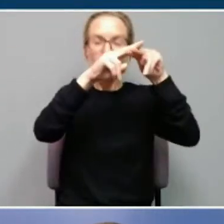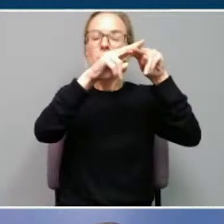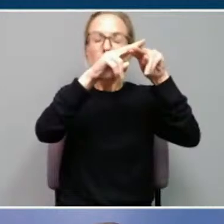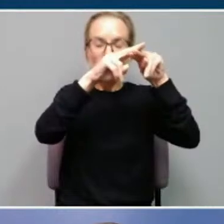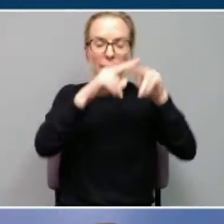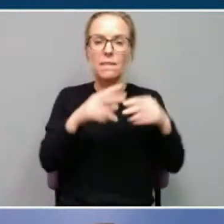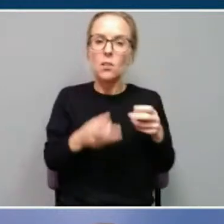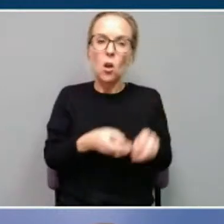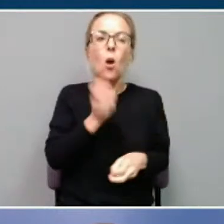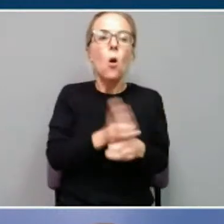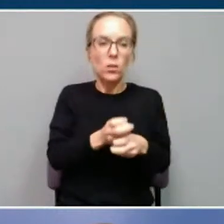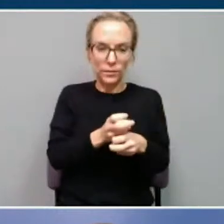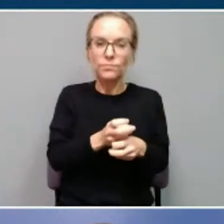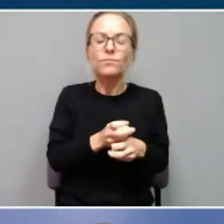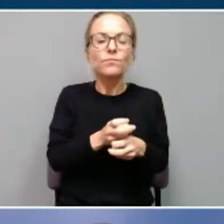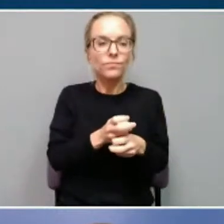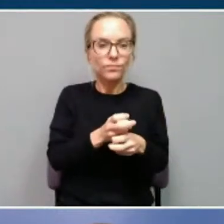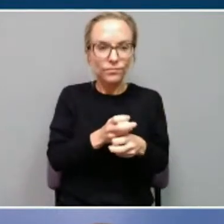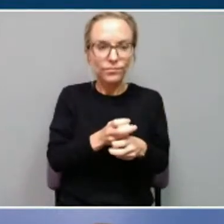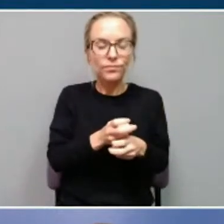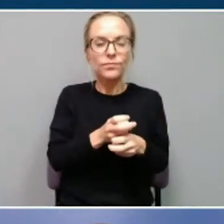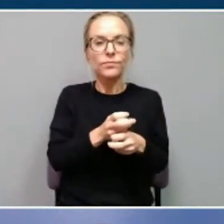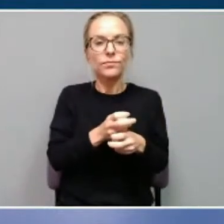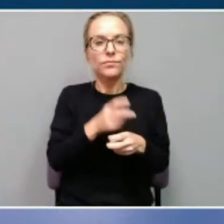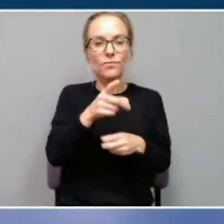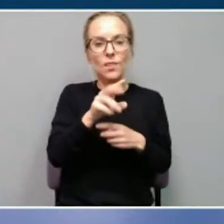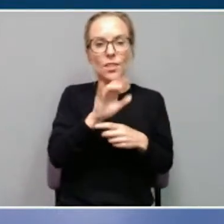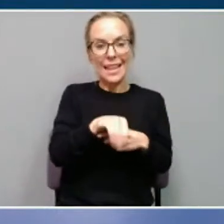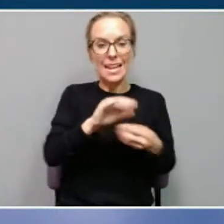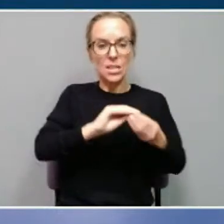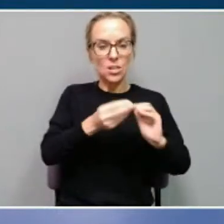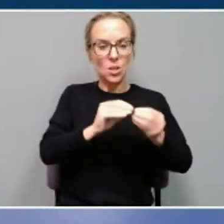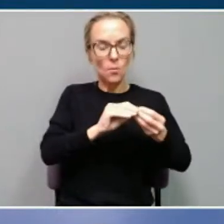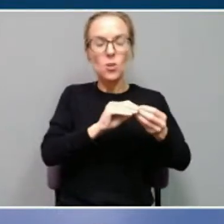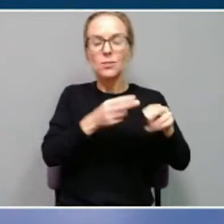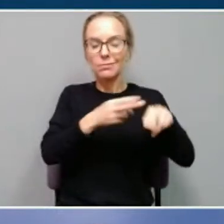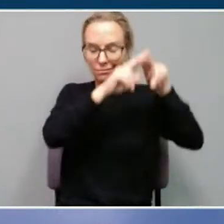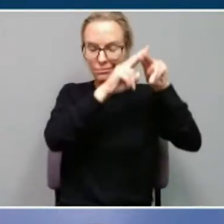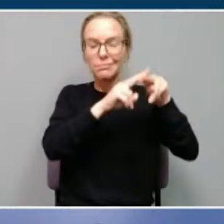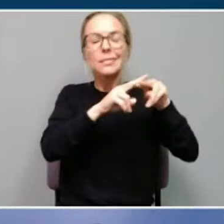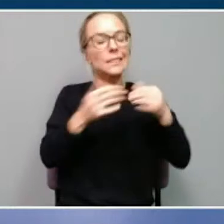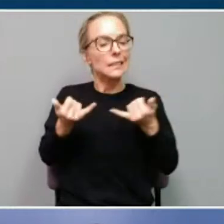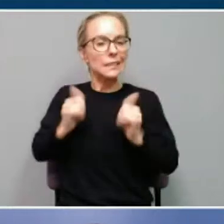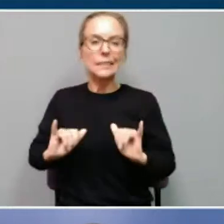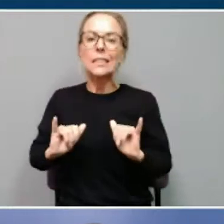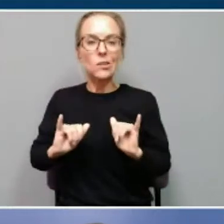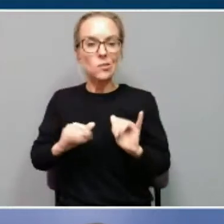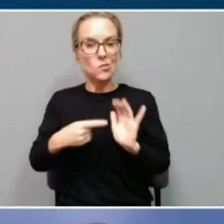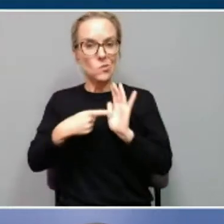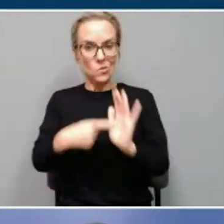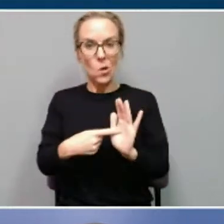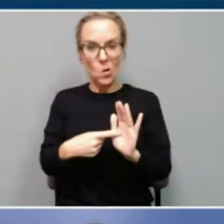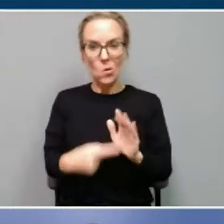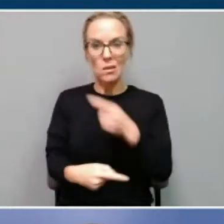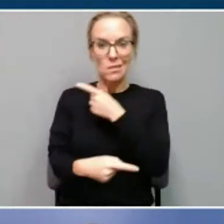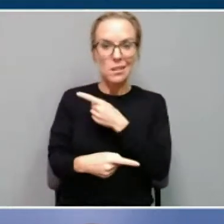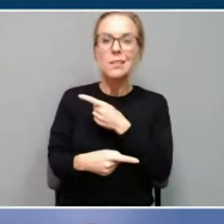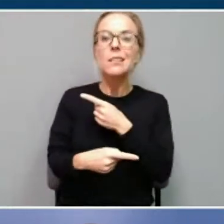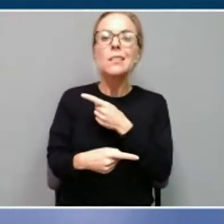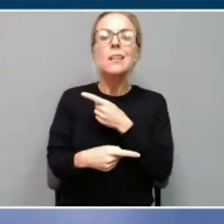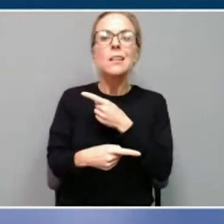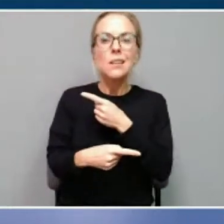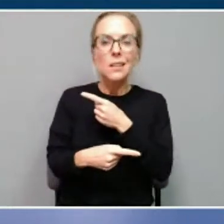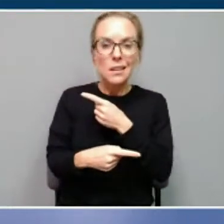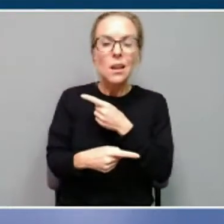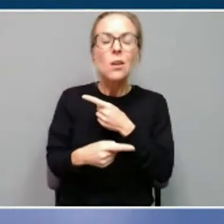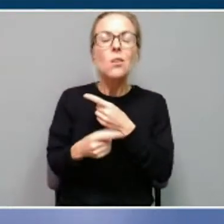harder for that rate to rise. But it still says, with this much more testing,